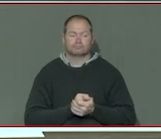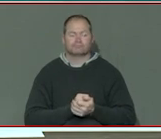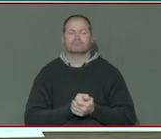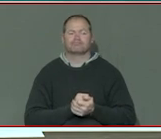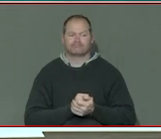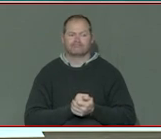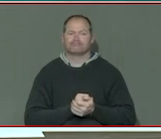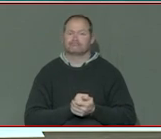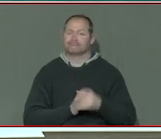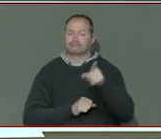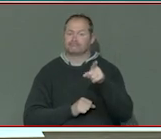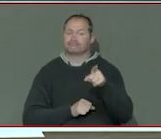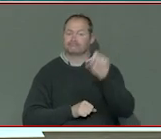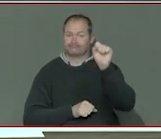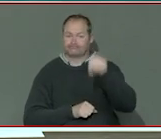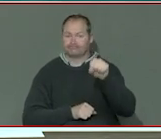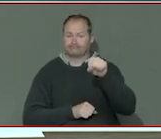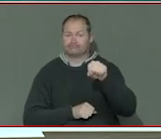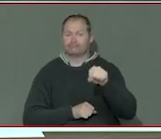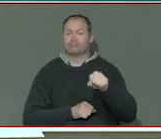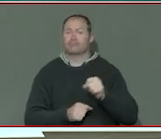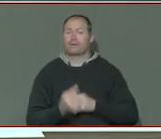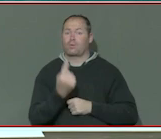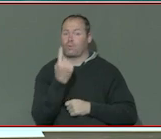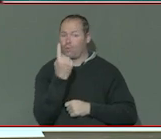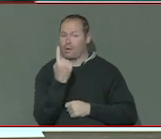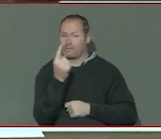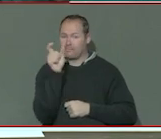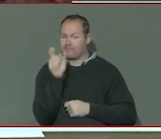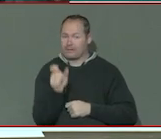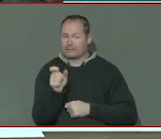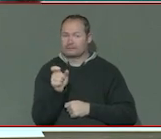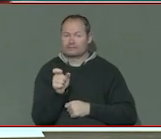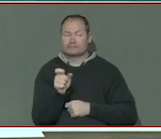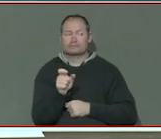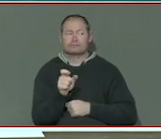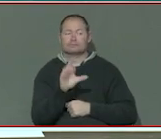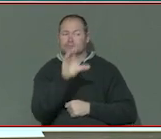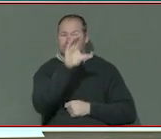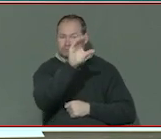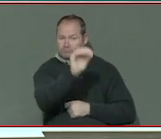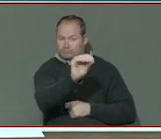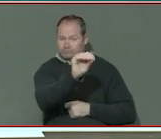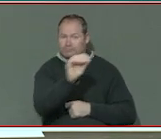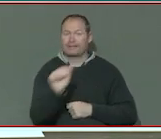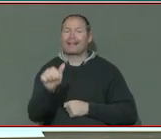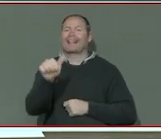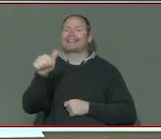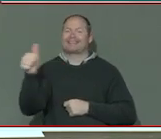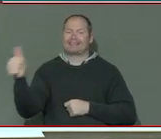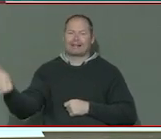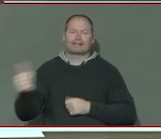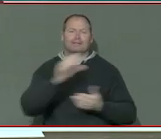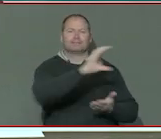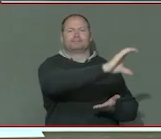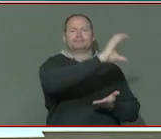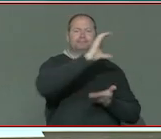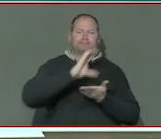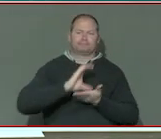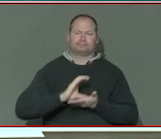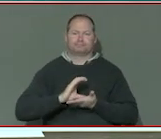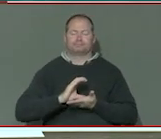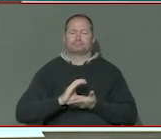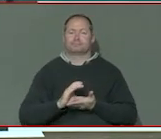Yes. One must order the stock and somebody else must collect them. All right. The same person mustn't